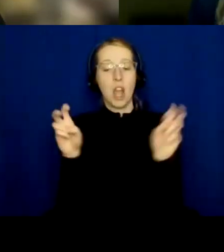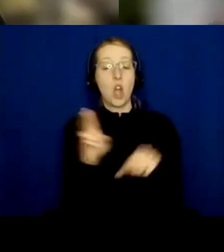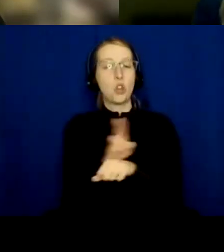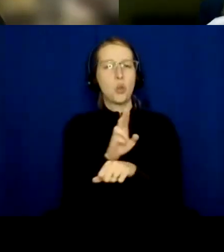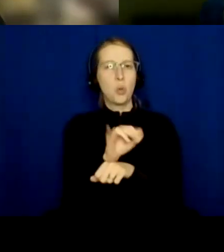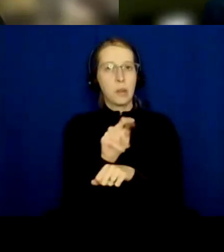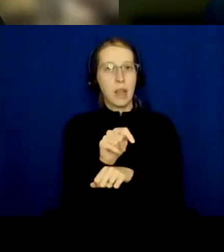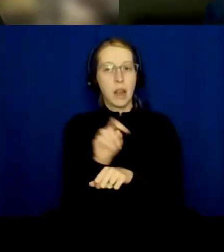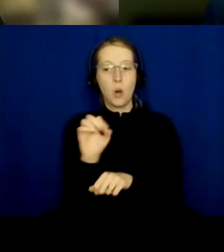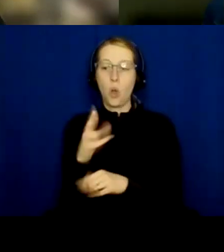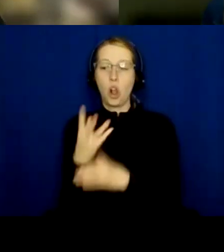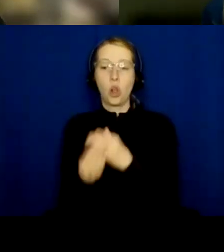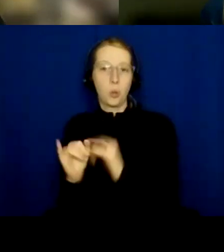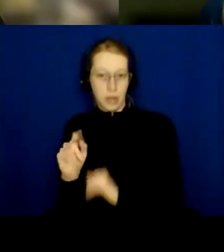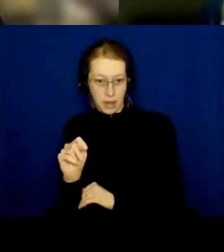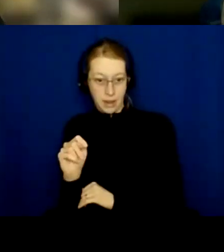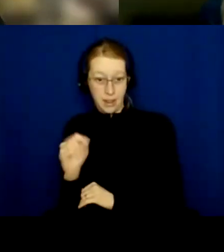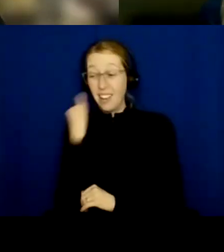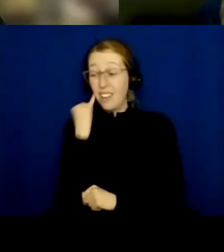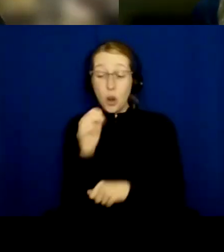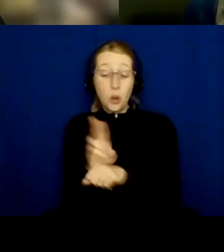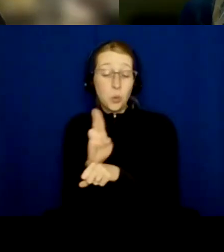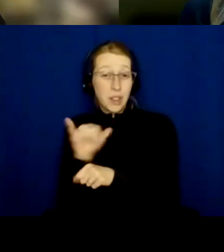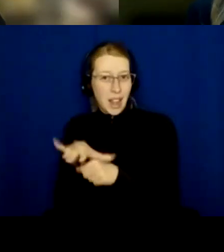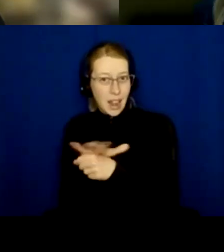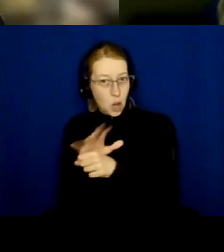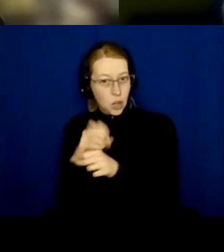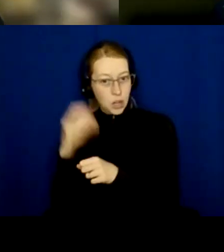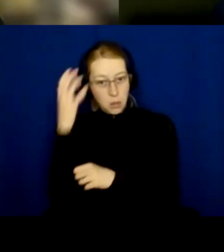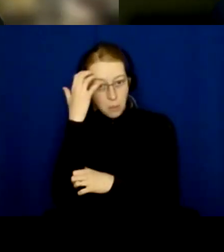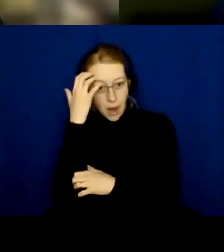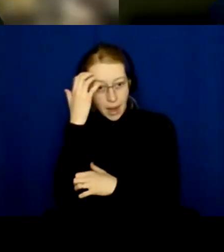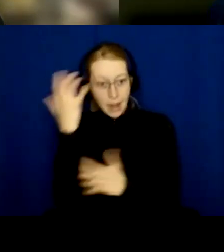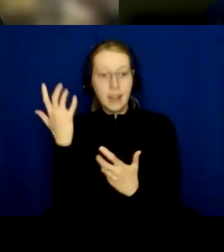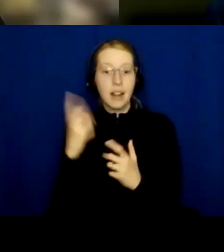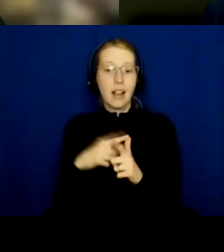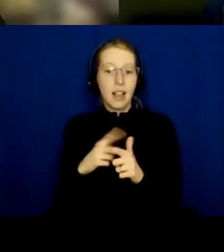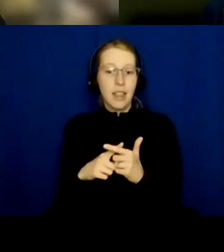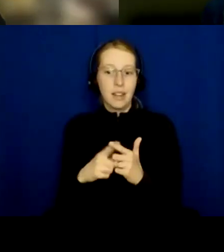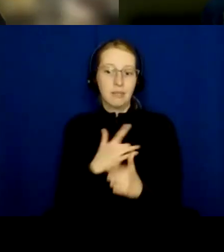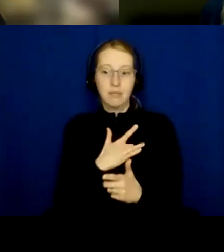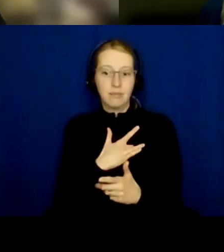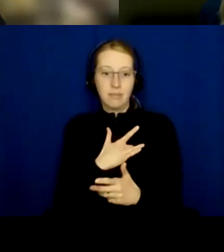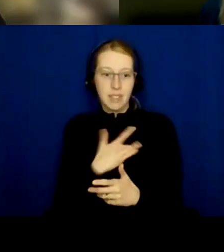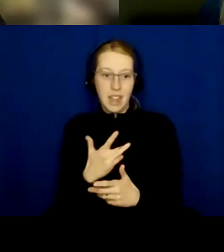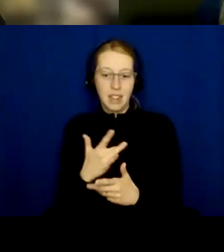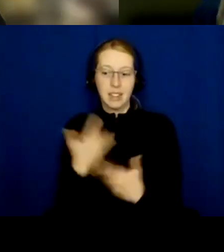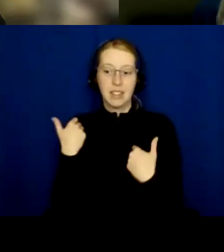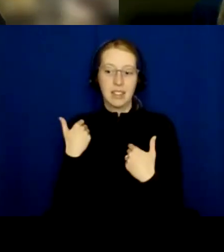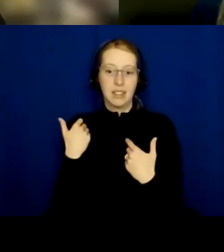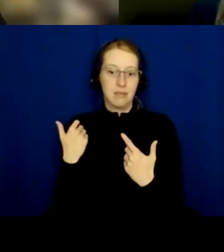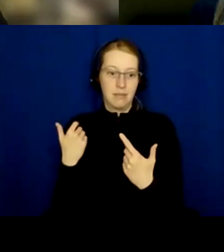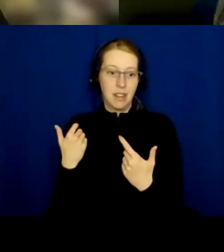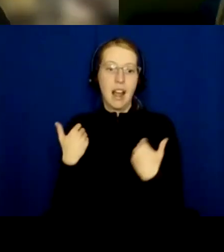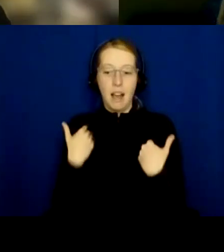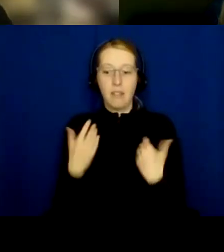parts of our brain will be activated. And we've seen that in like fMRI studies, that increased fatigue,